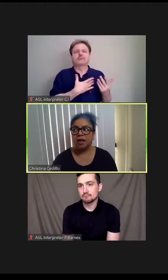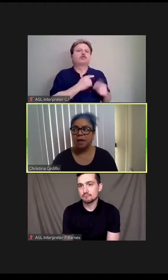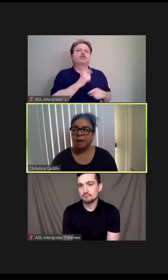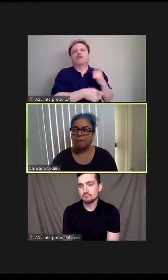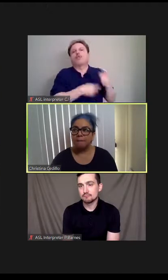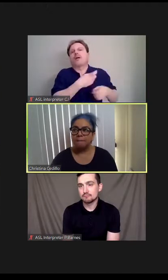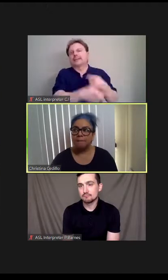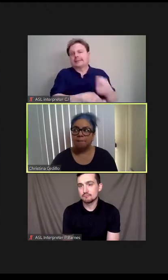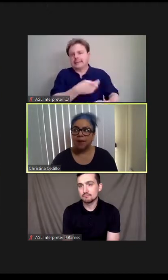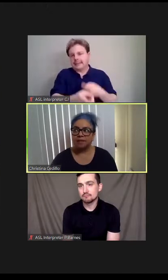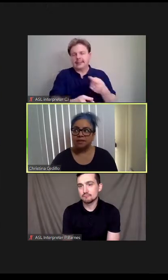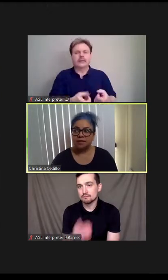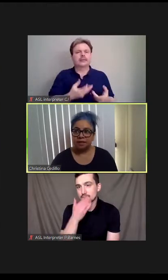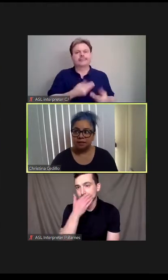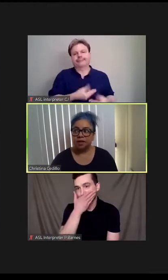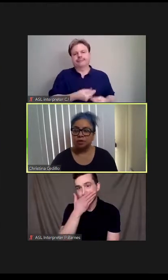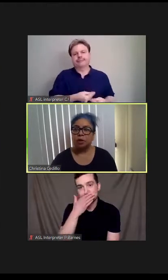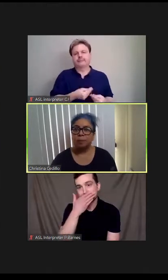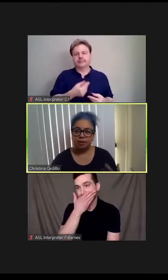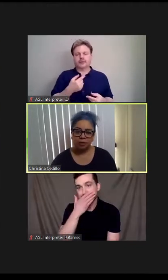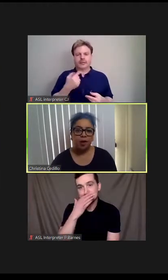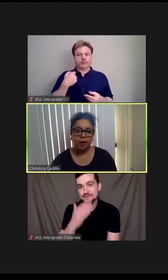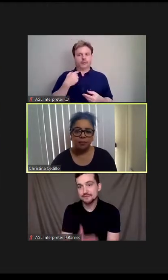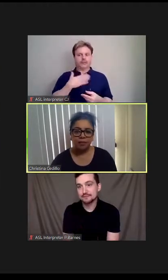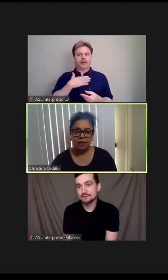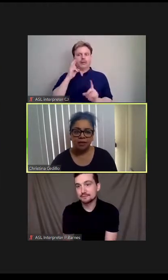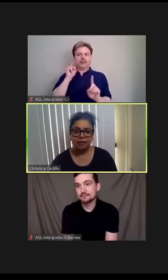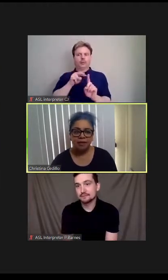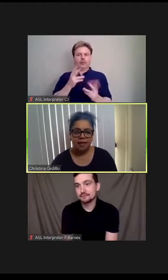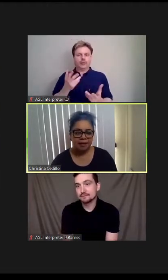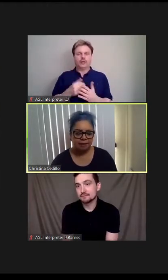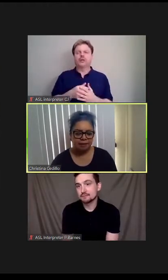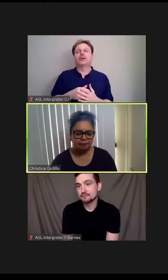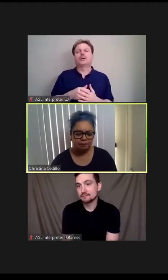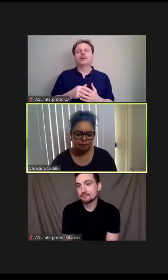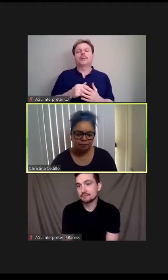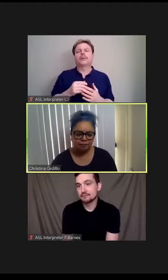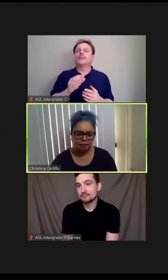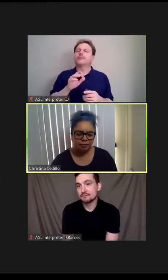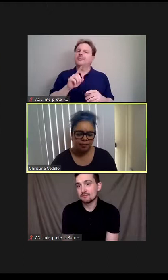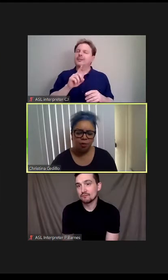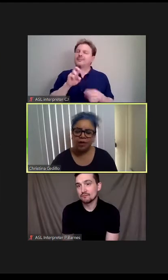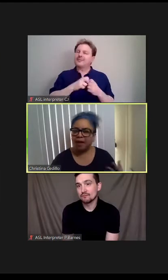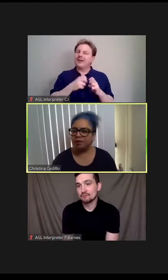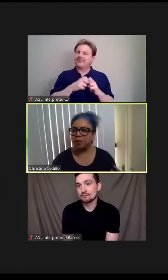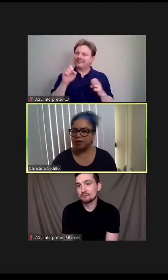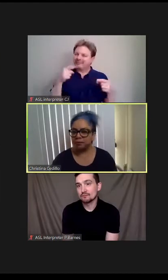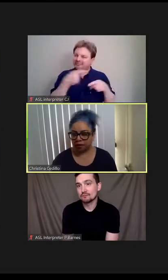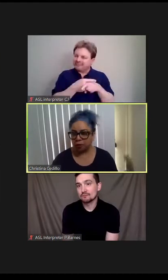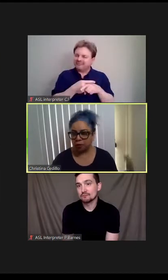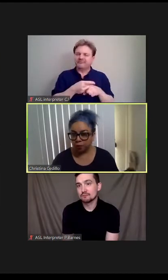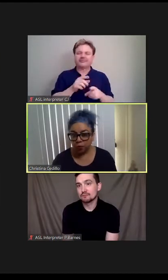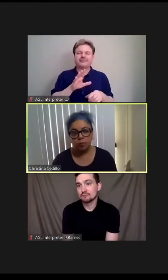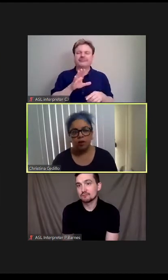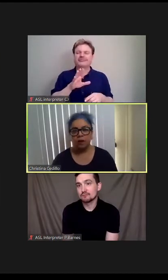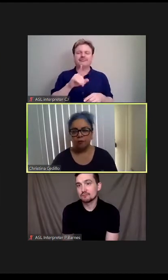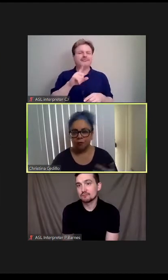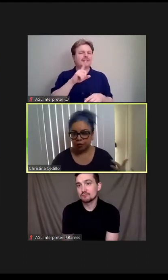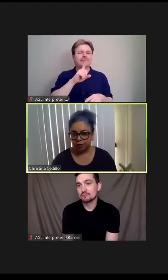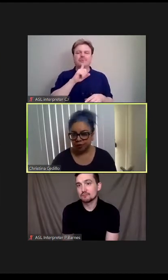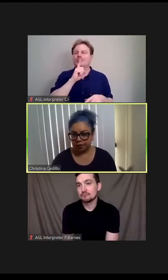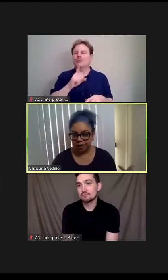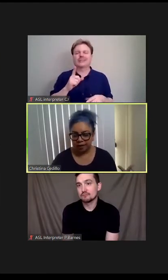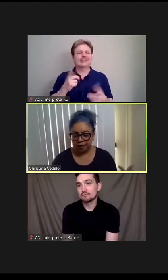that, as such. But the problem is that we haven't really made room